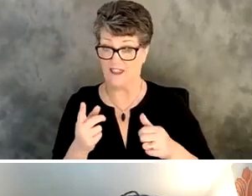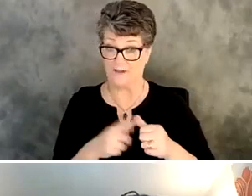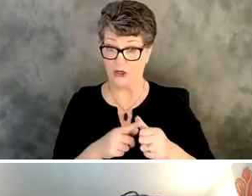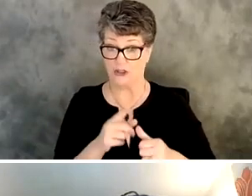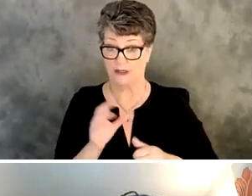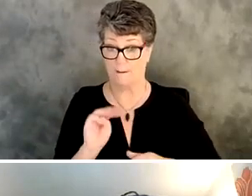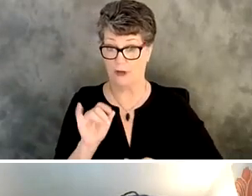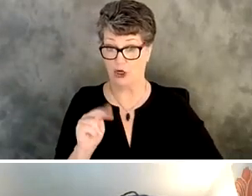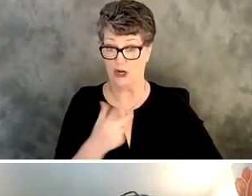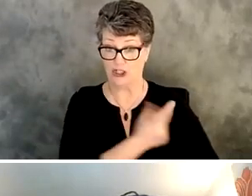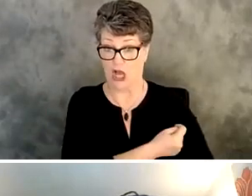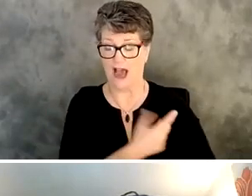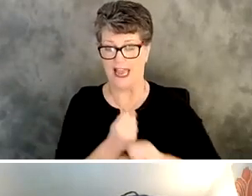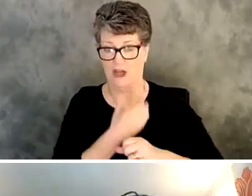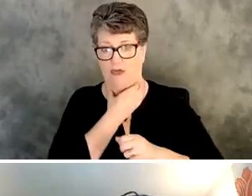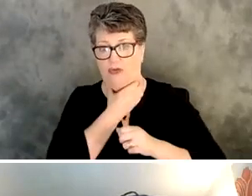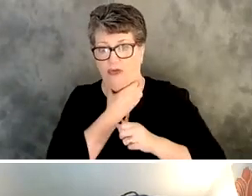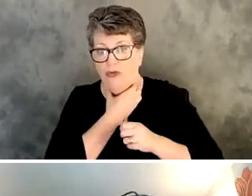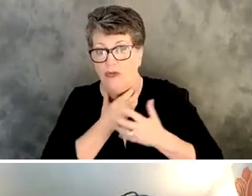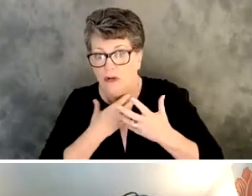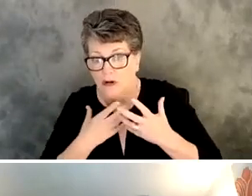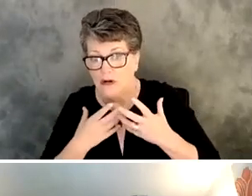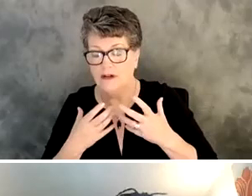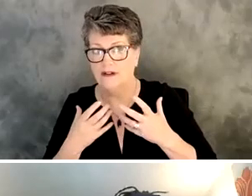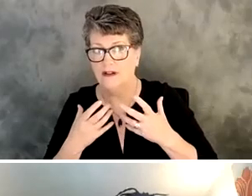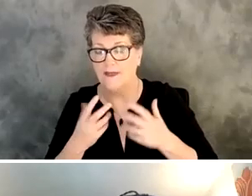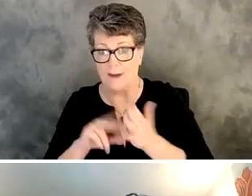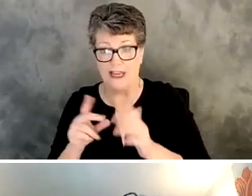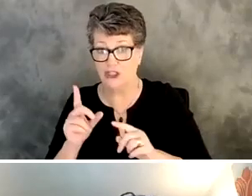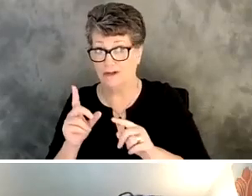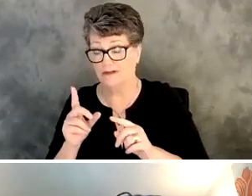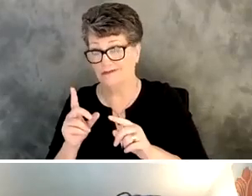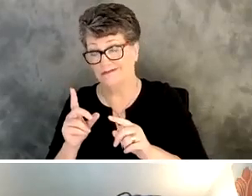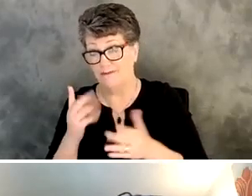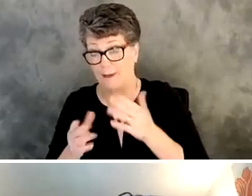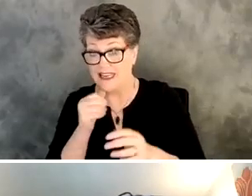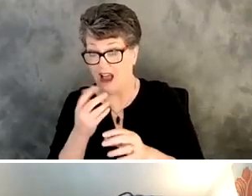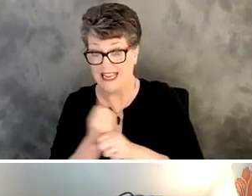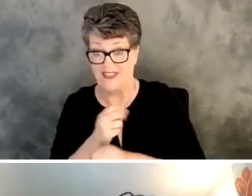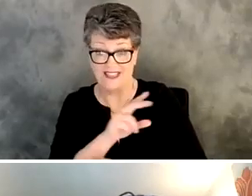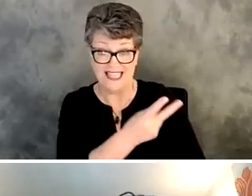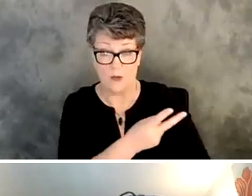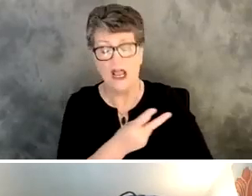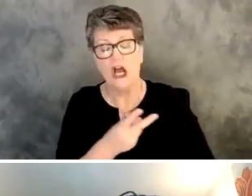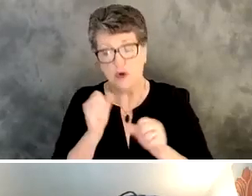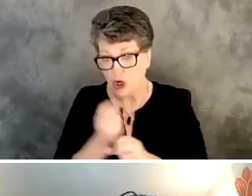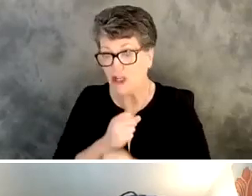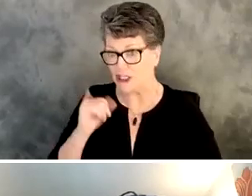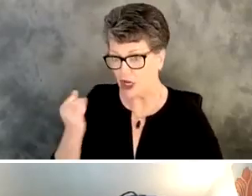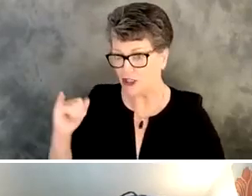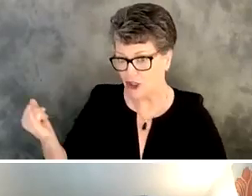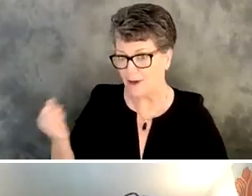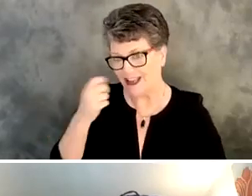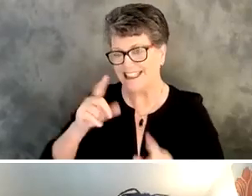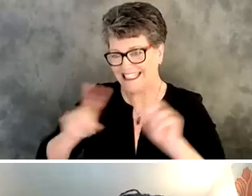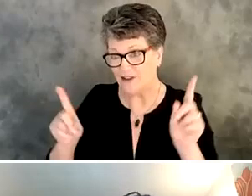to that, okay? It means you shouldn't get the second one, but you could get Johnson & Johnson actually, because it's a different vaccine with a different ingredient,